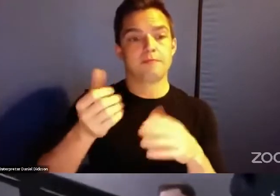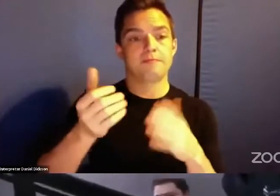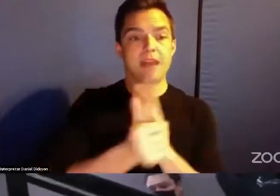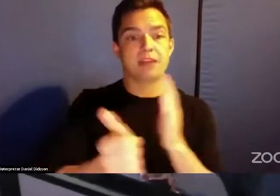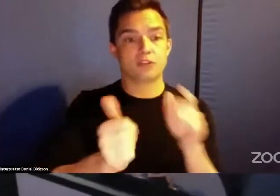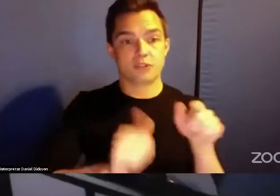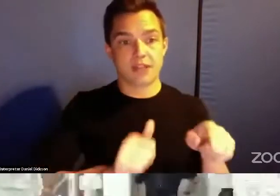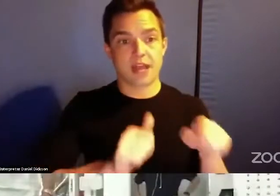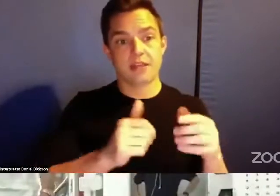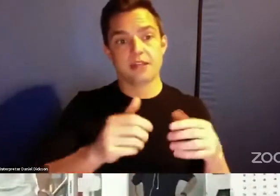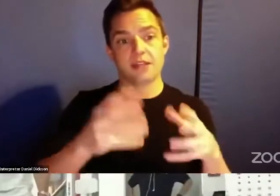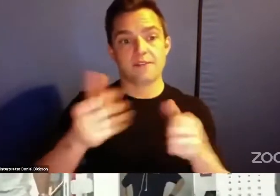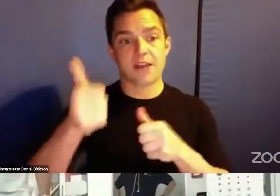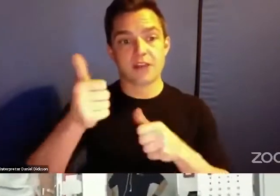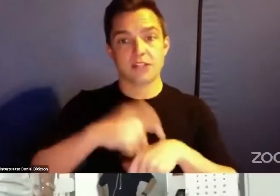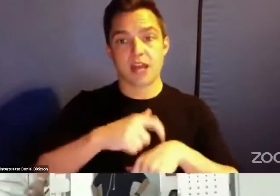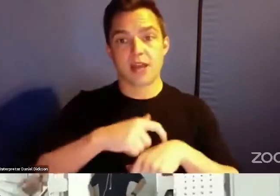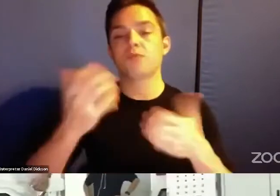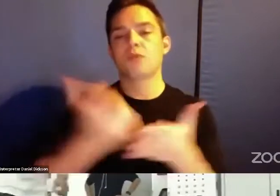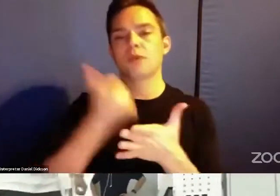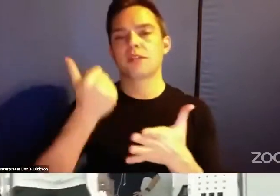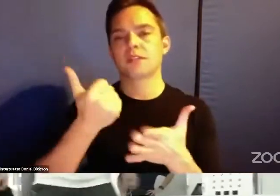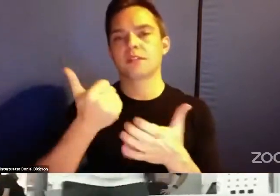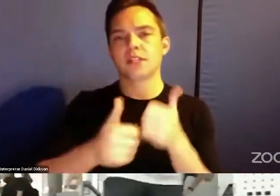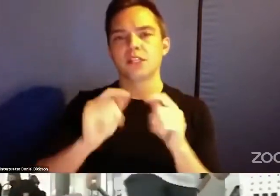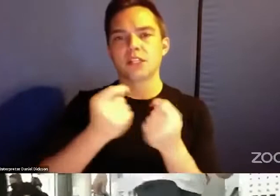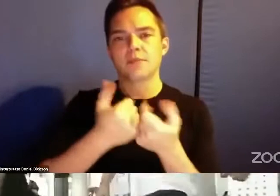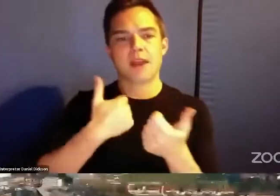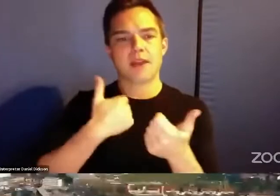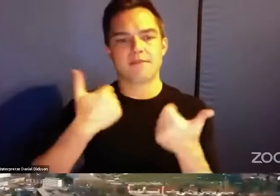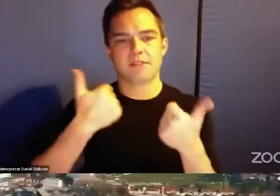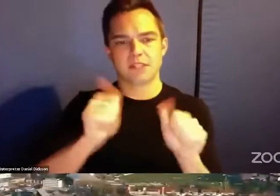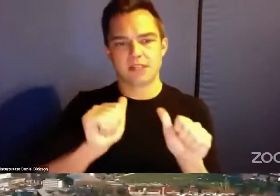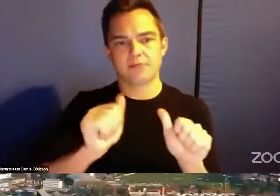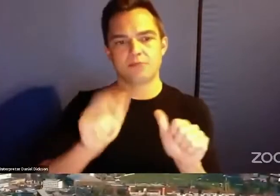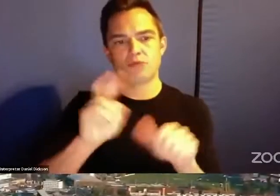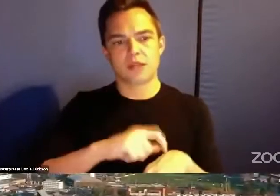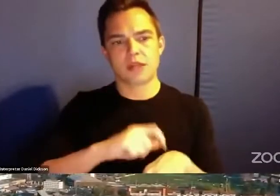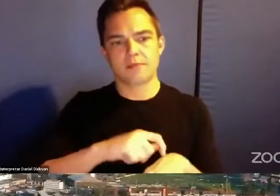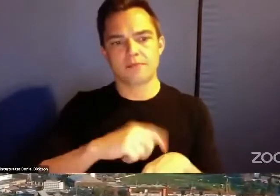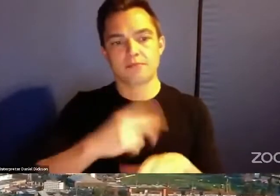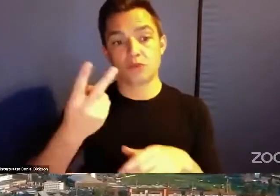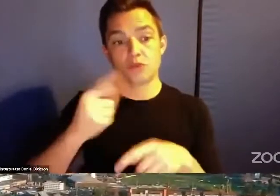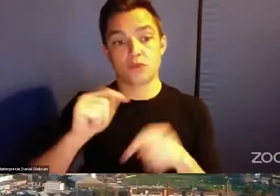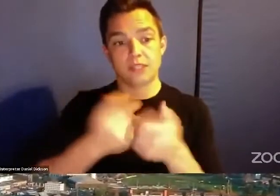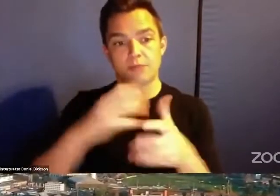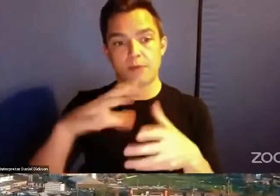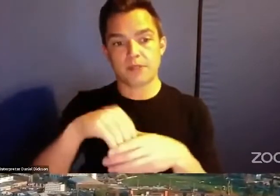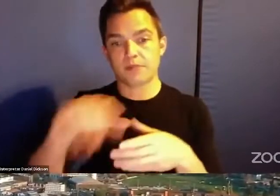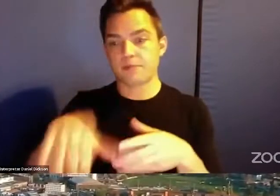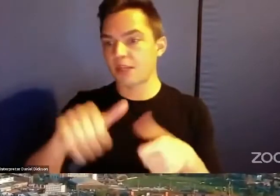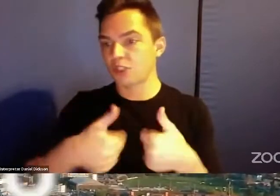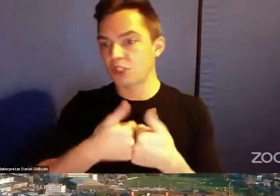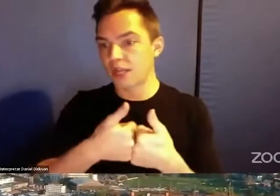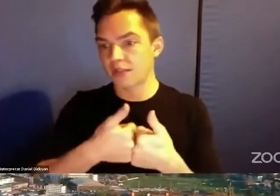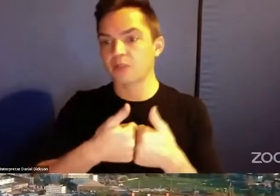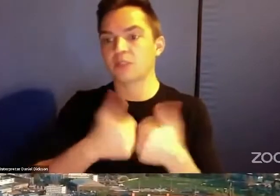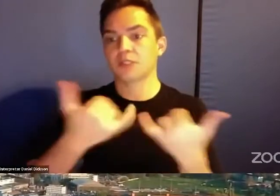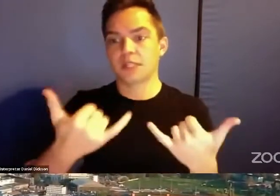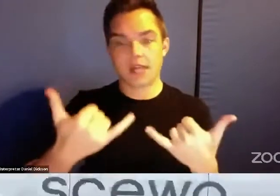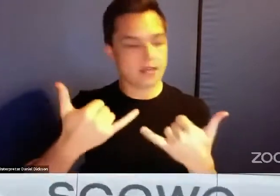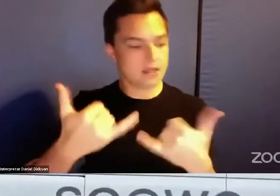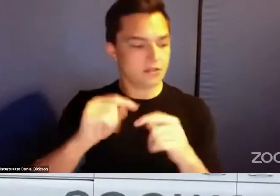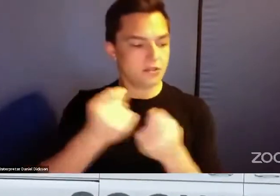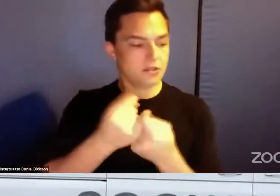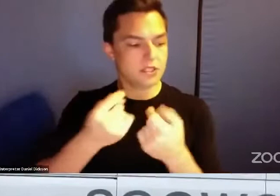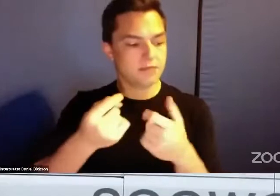has 2 attempts. The better attempt will count. 2 teams participate in this challenge today. There is Team Scervo, based in